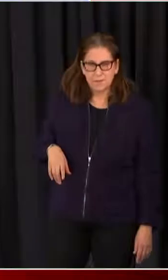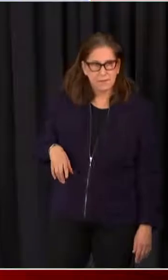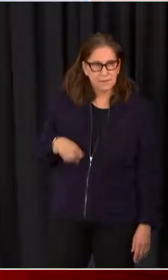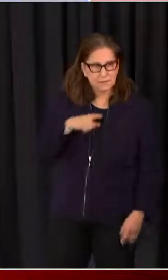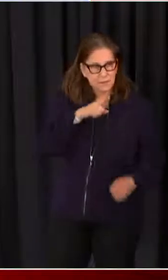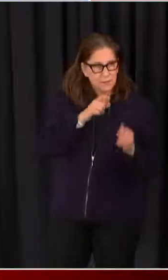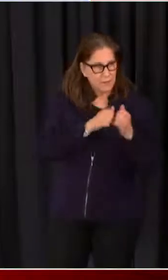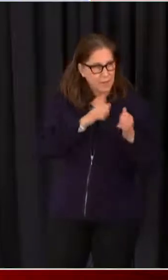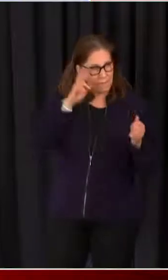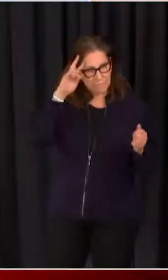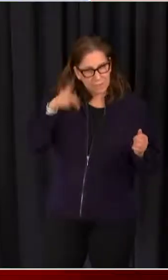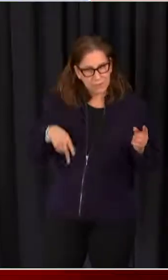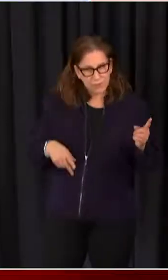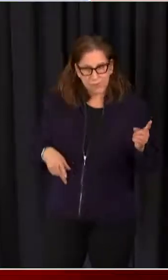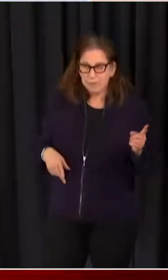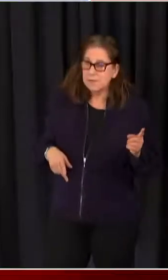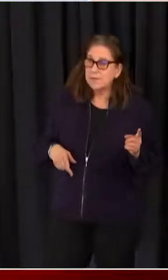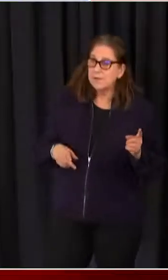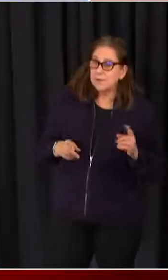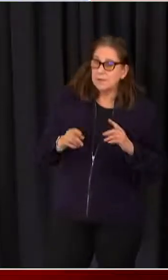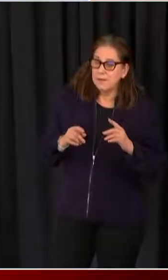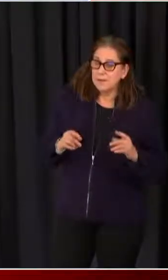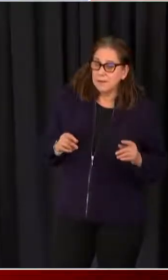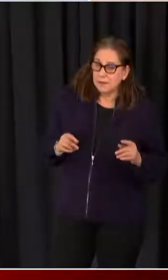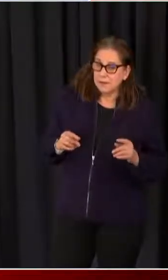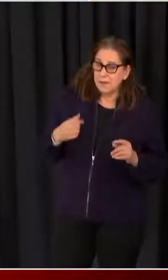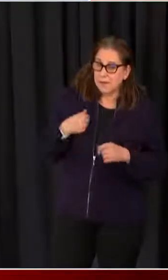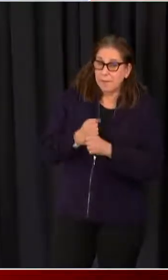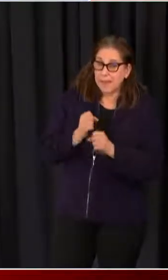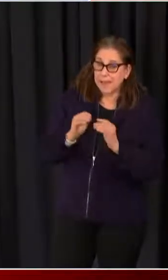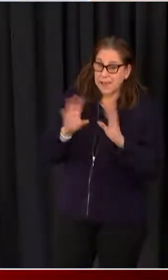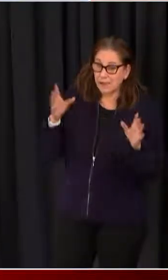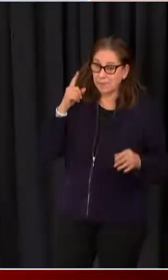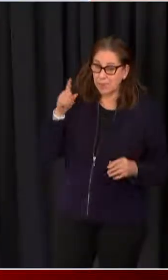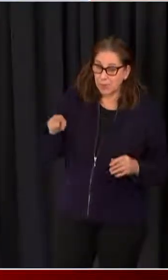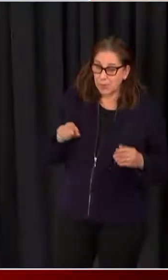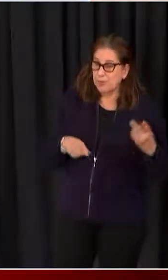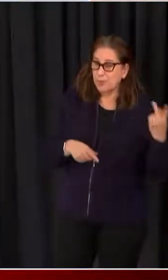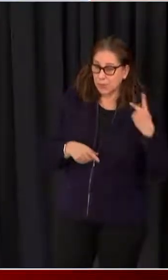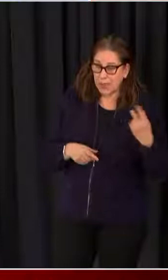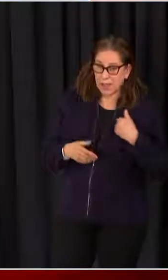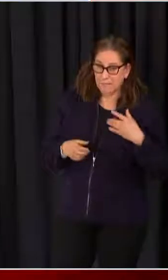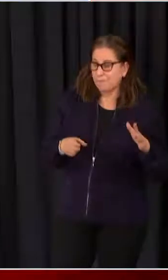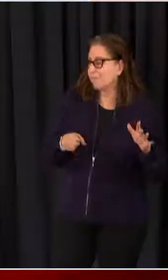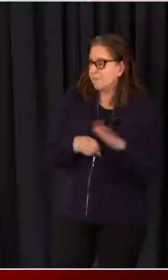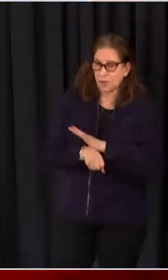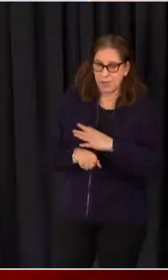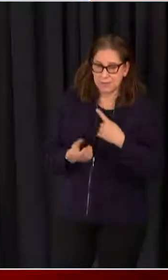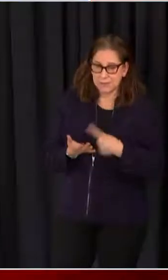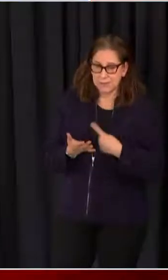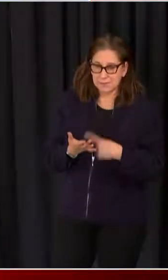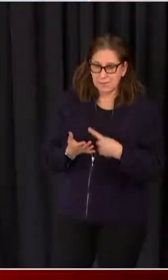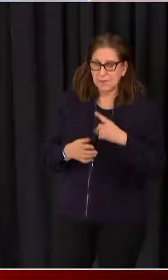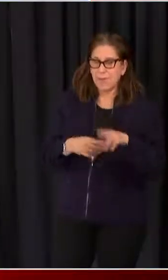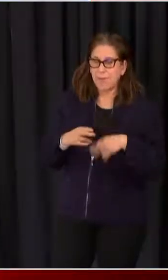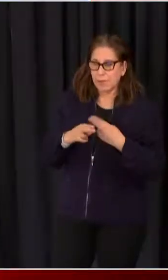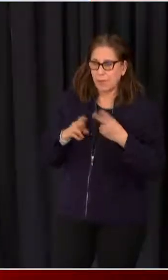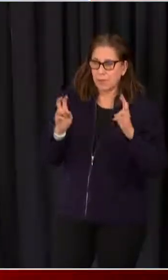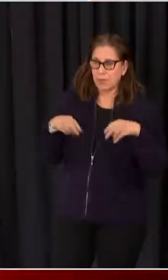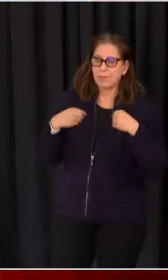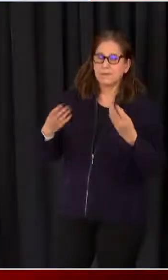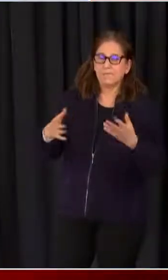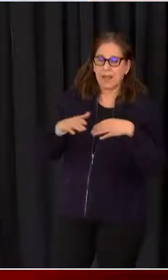I think I've clarified for you that in the context of our full discussion that we had, we talked about vaccine access